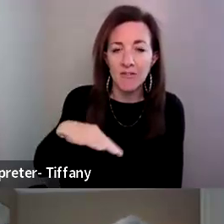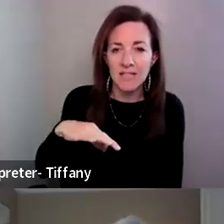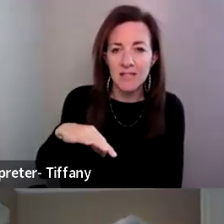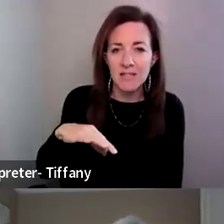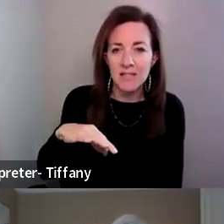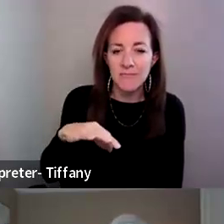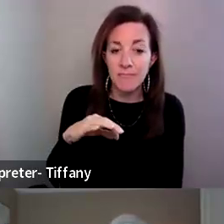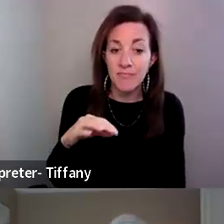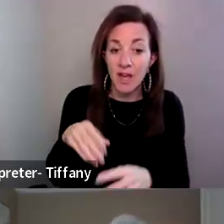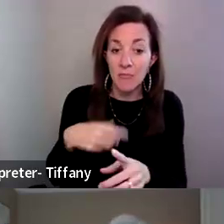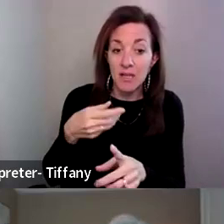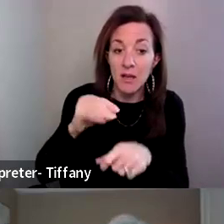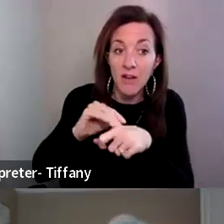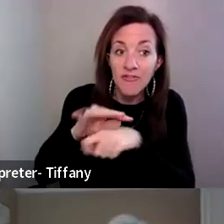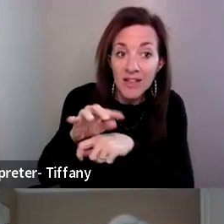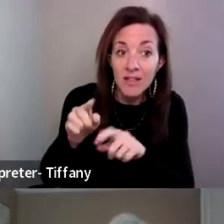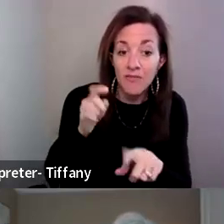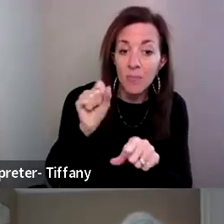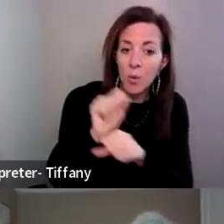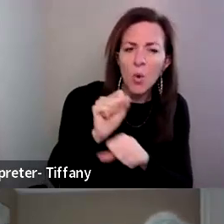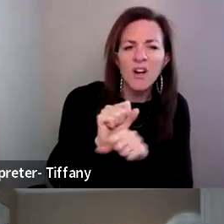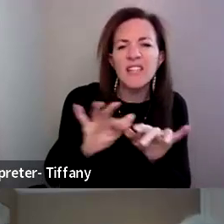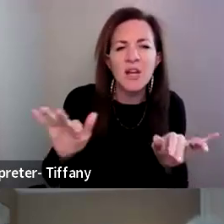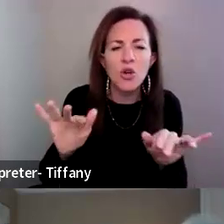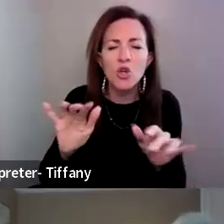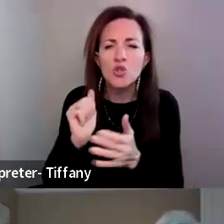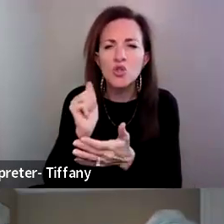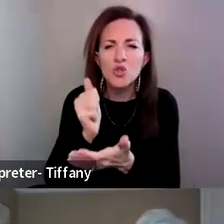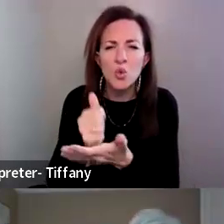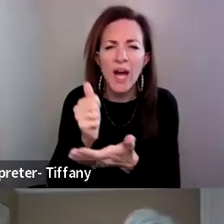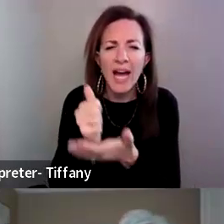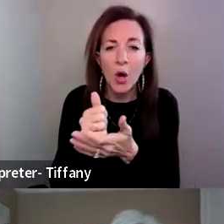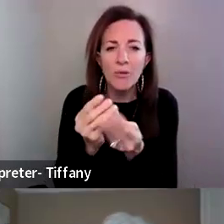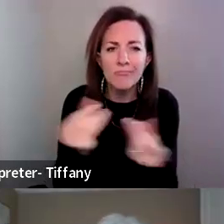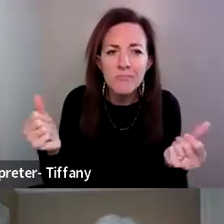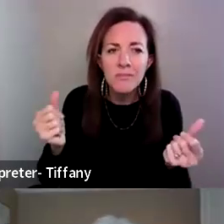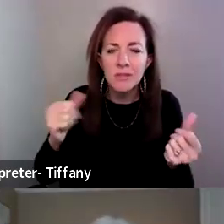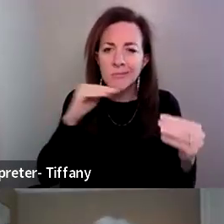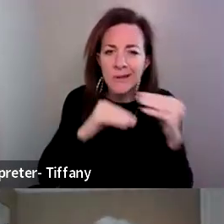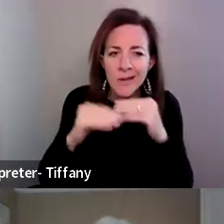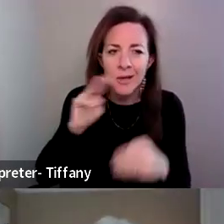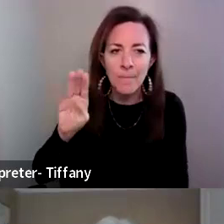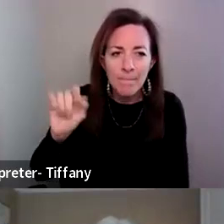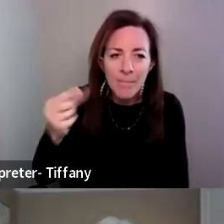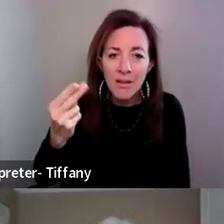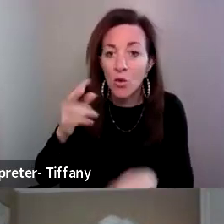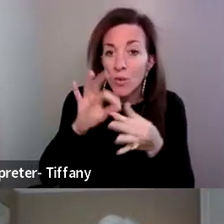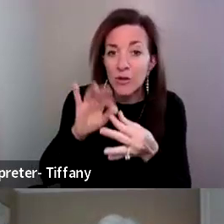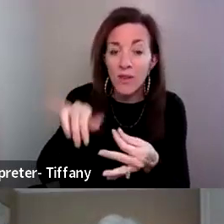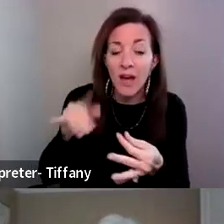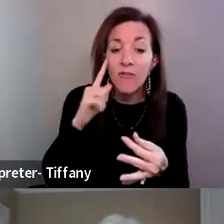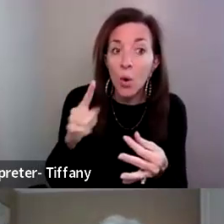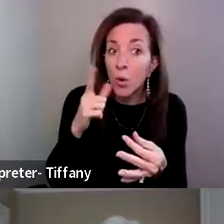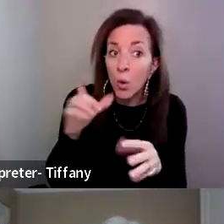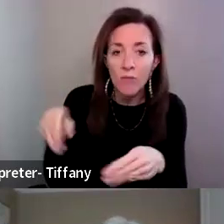benefits are affected by work, etc., to really help dispel some of the myths around that for